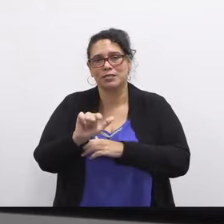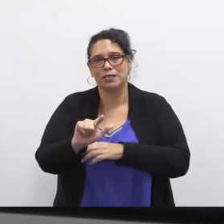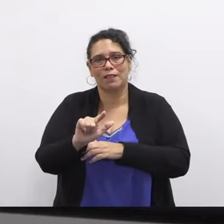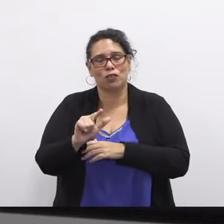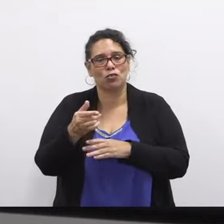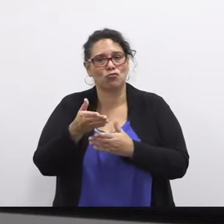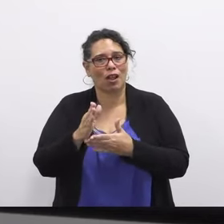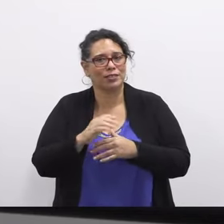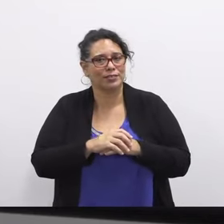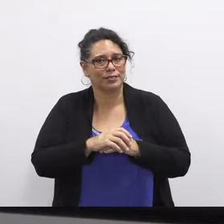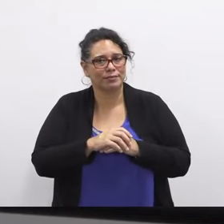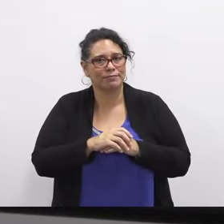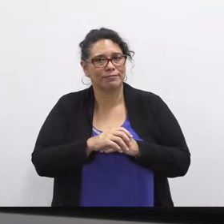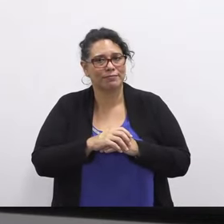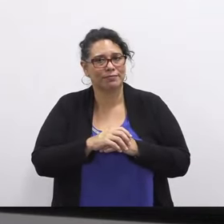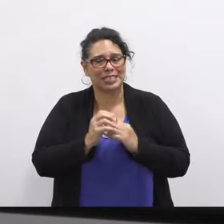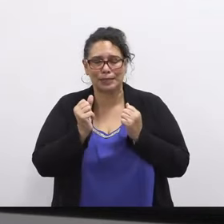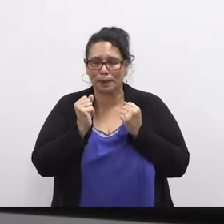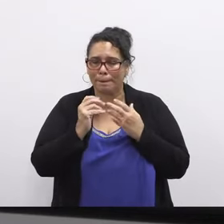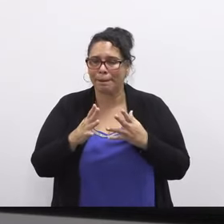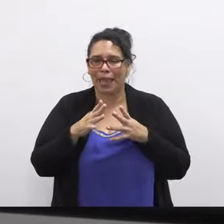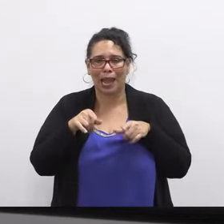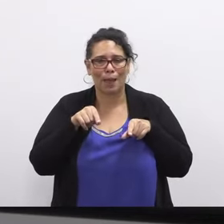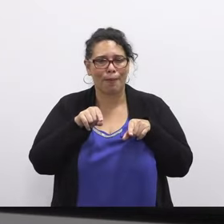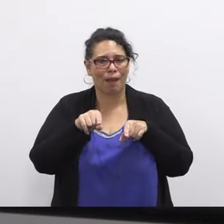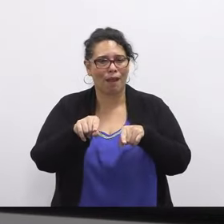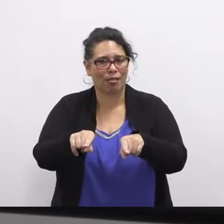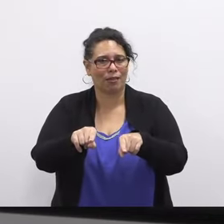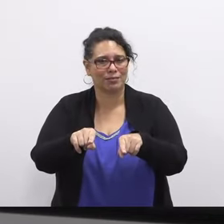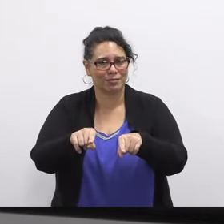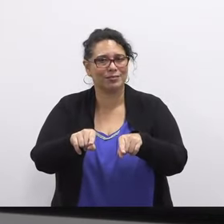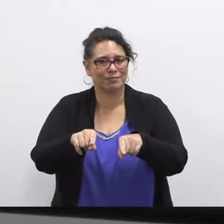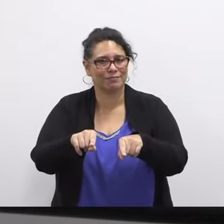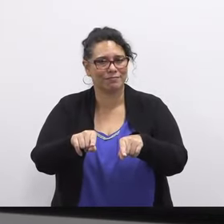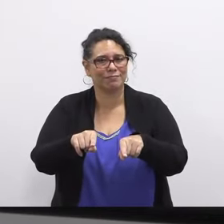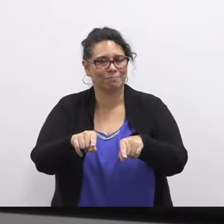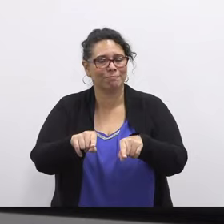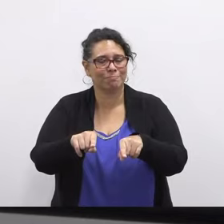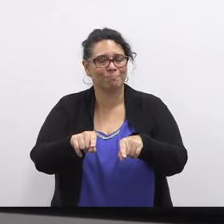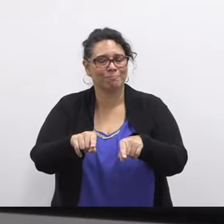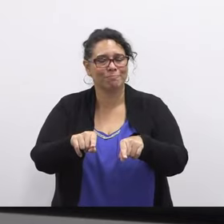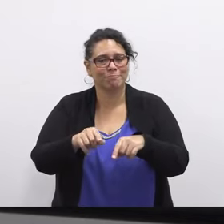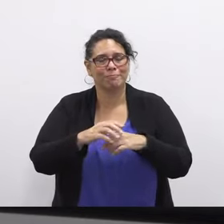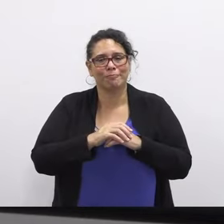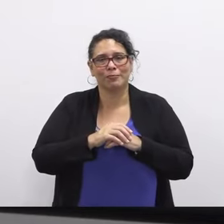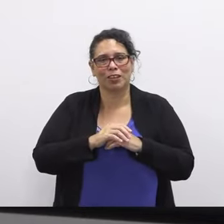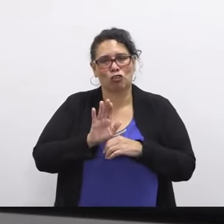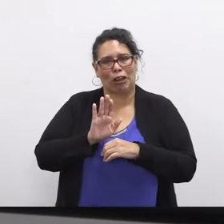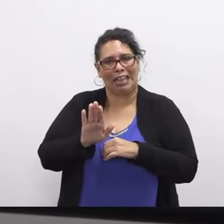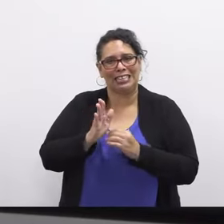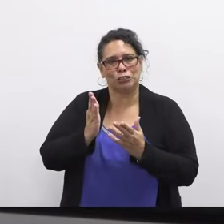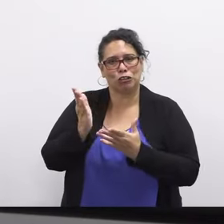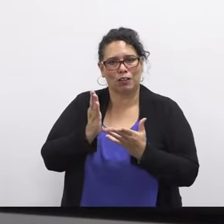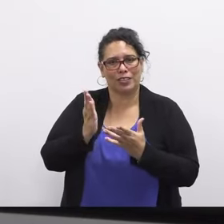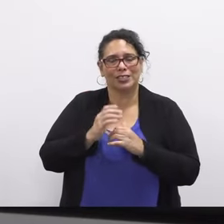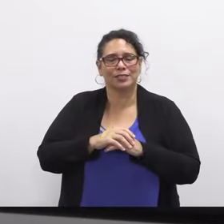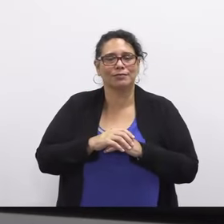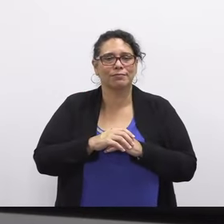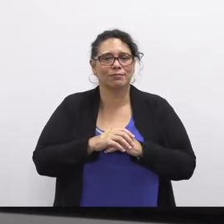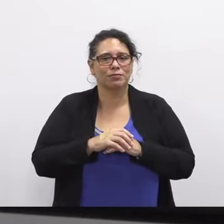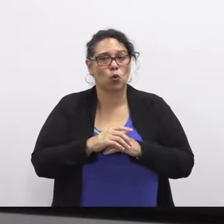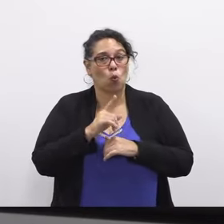Obviously, there's a number of parallels you can take to his service, and one of them that I like to